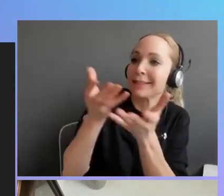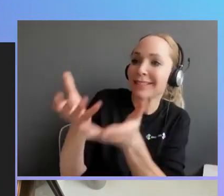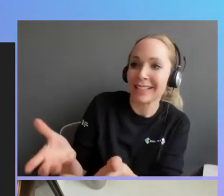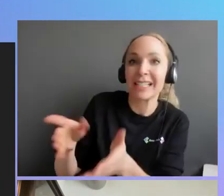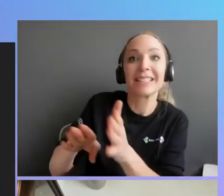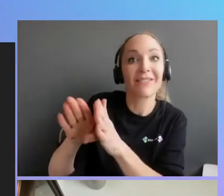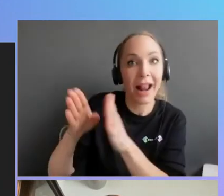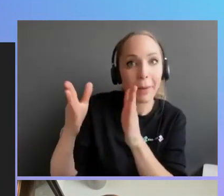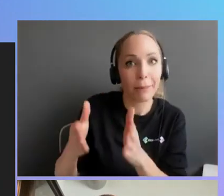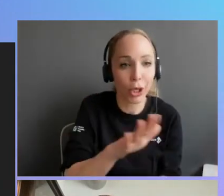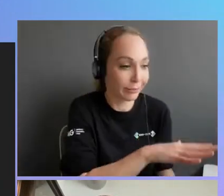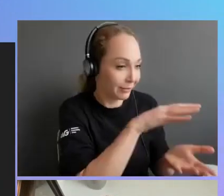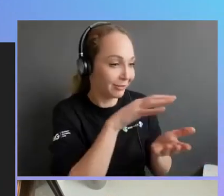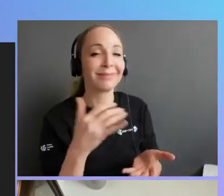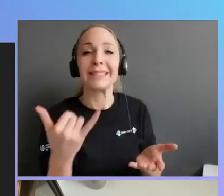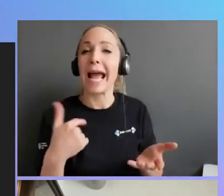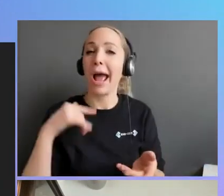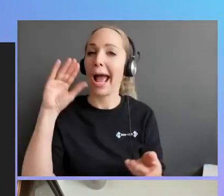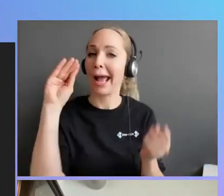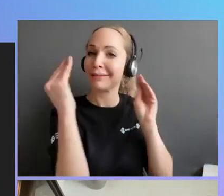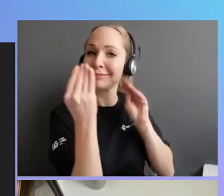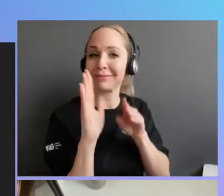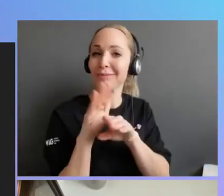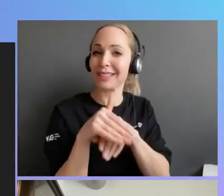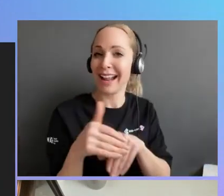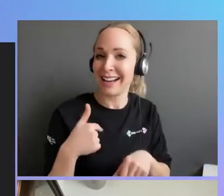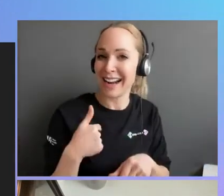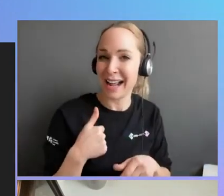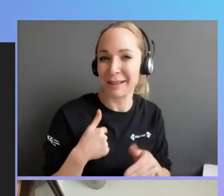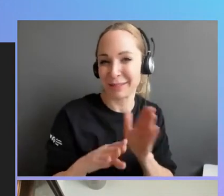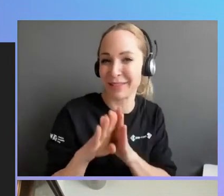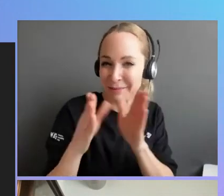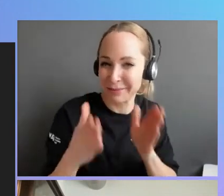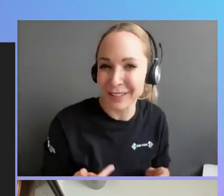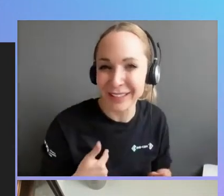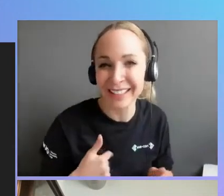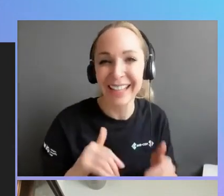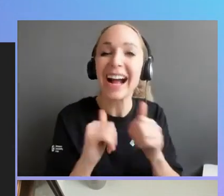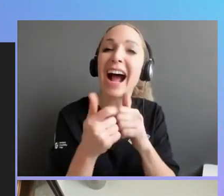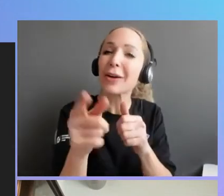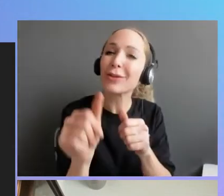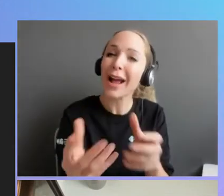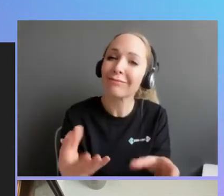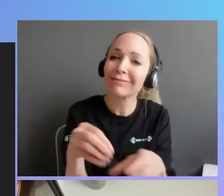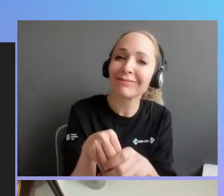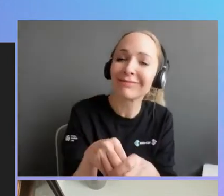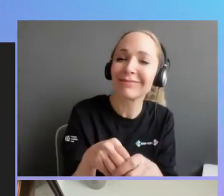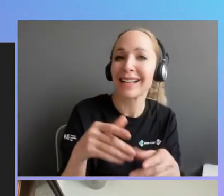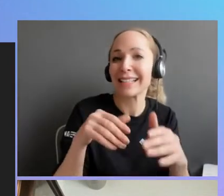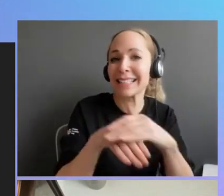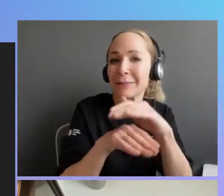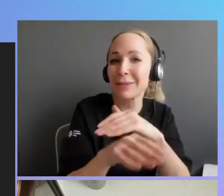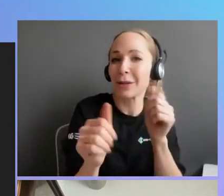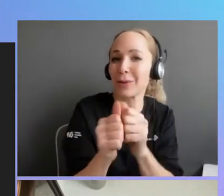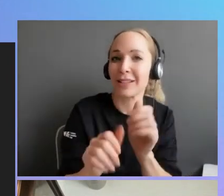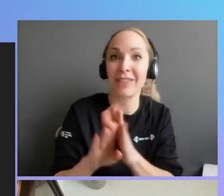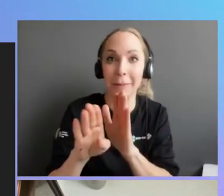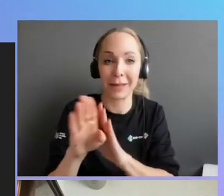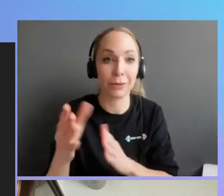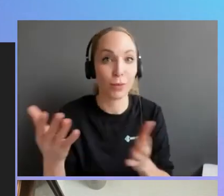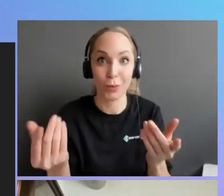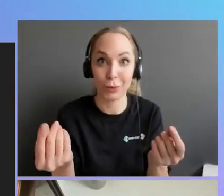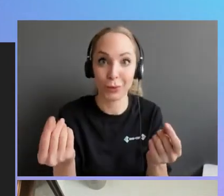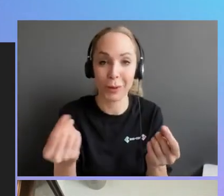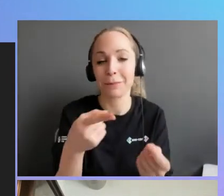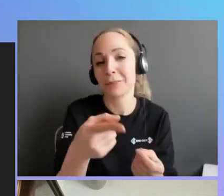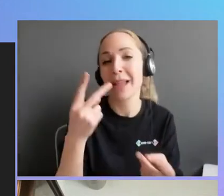hat, and let's see how we can bake accessibility into my dev process. So first thing I'm going to do is switch over to Visual Studio Code.